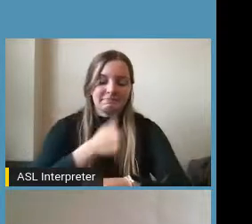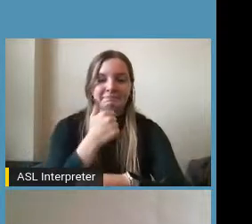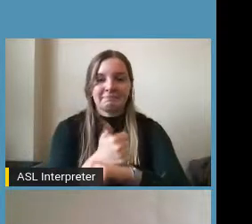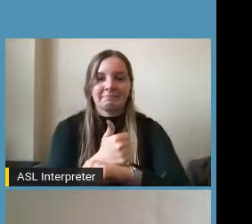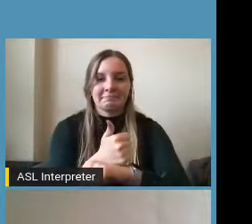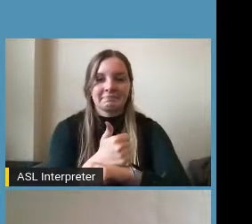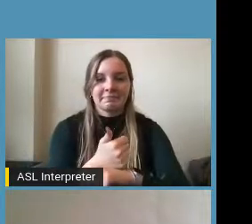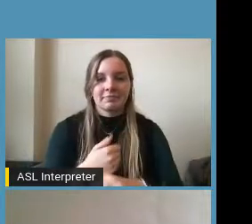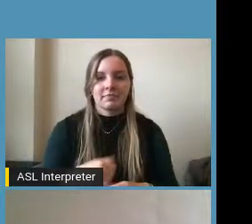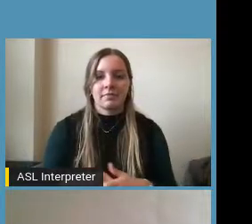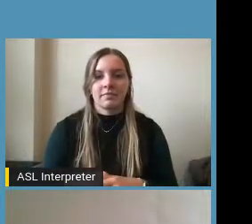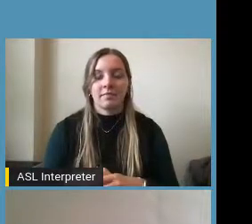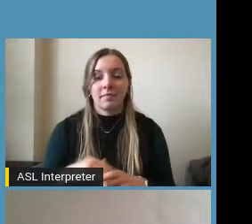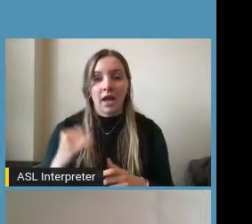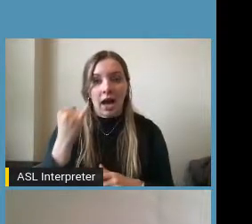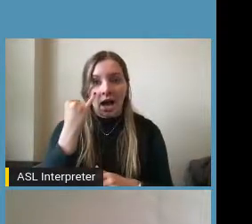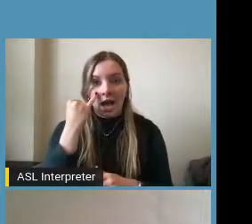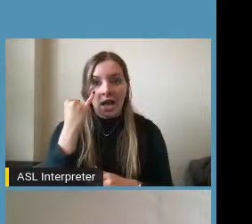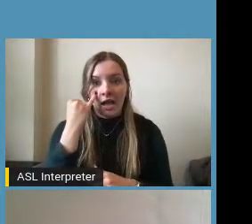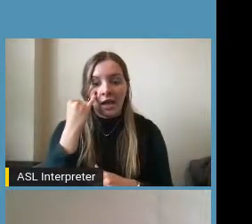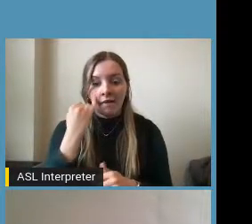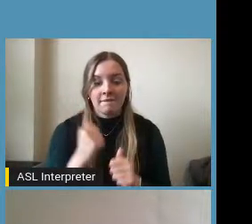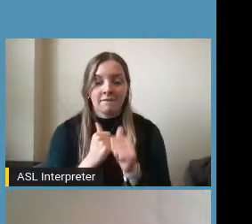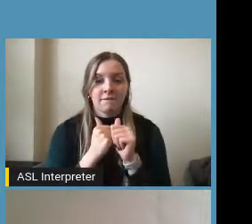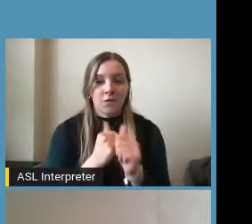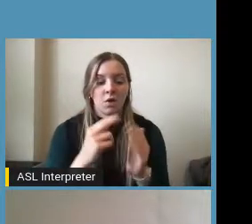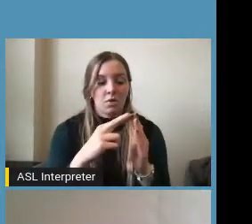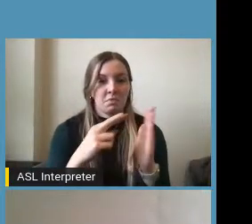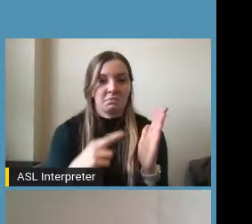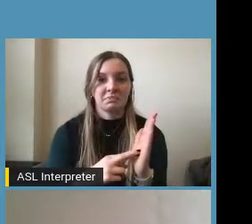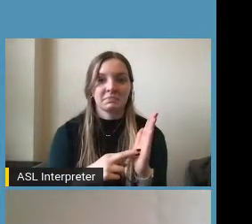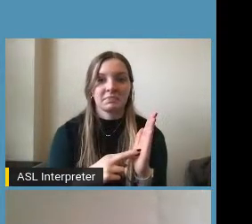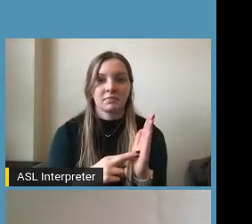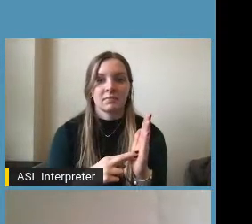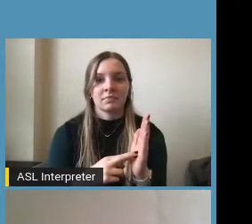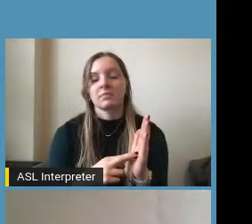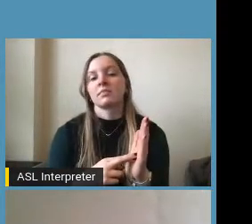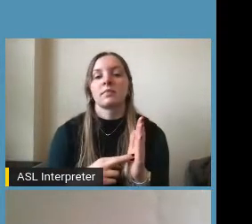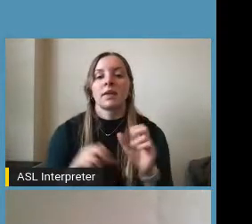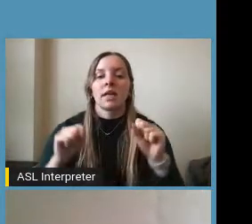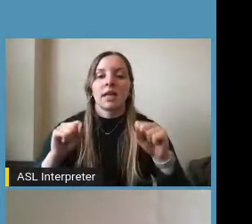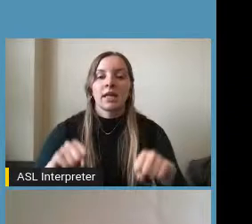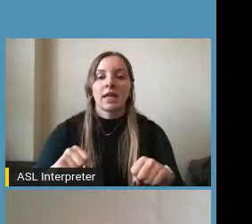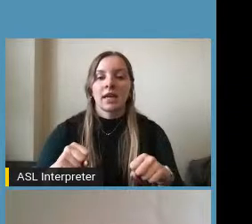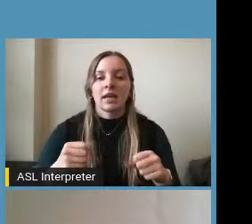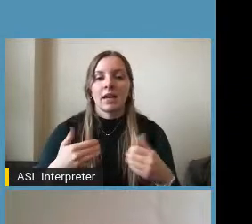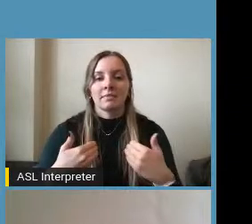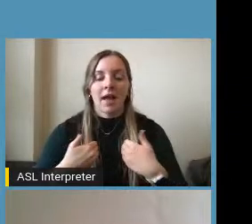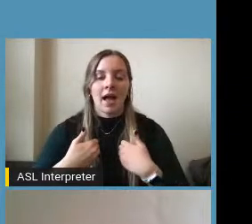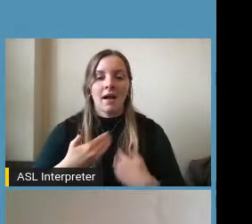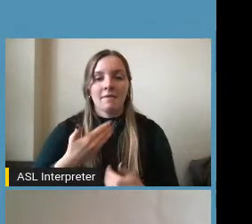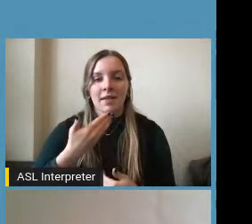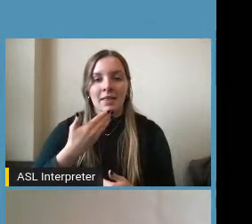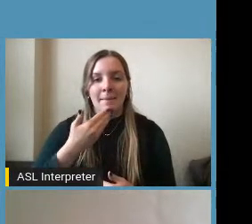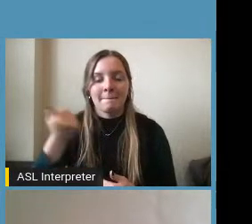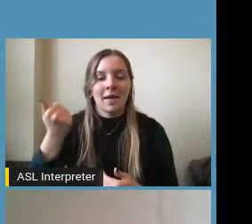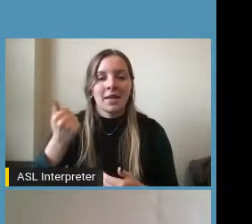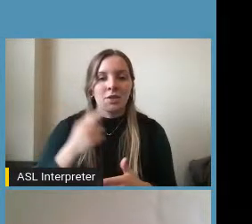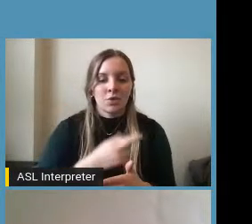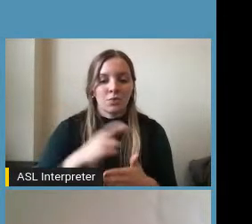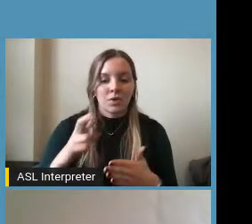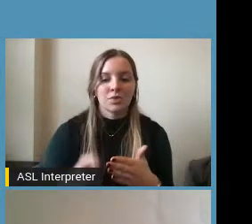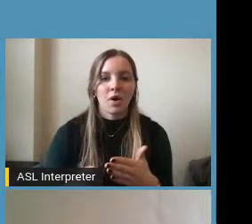get very high precision, low uncertainty data for the results that we can actually quantify and talk